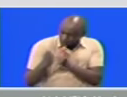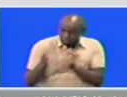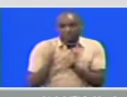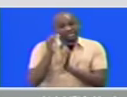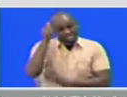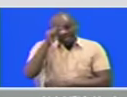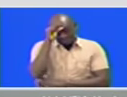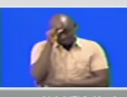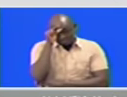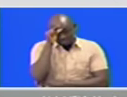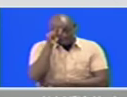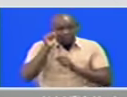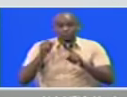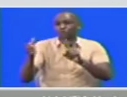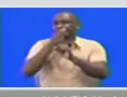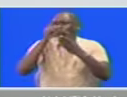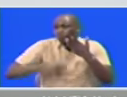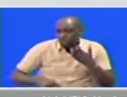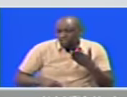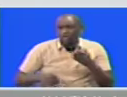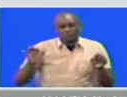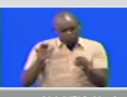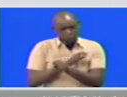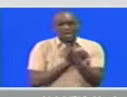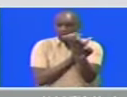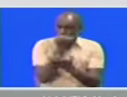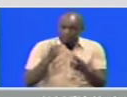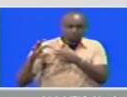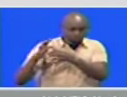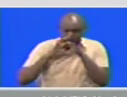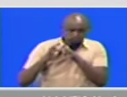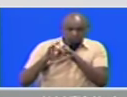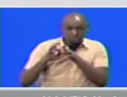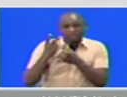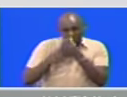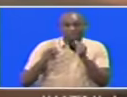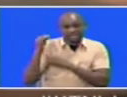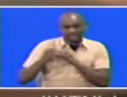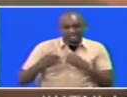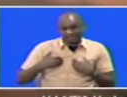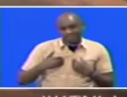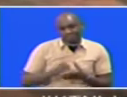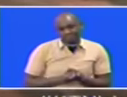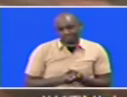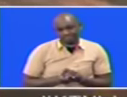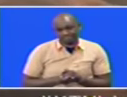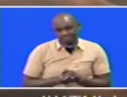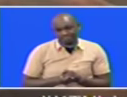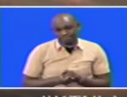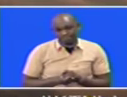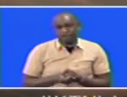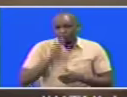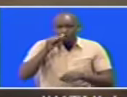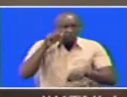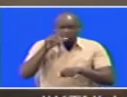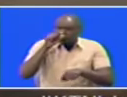the realization of full economic cooperation between our two nations. Since